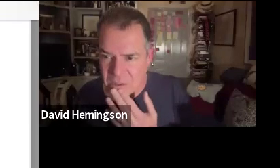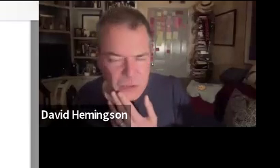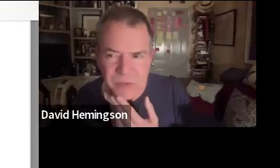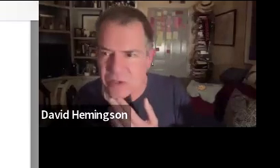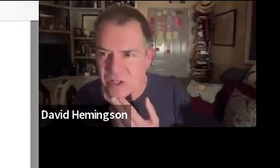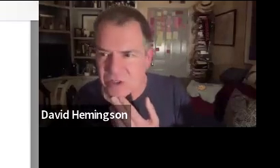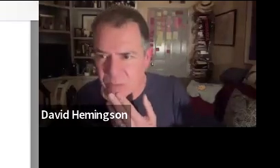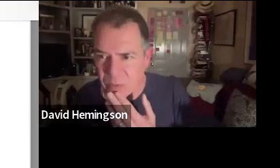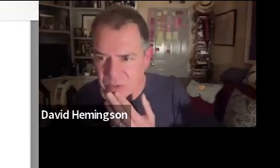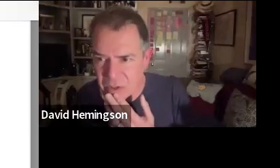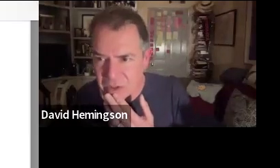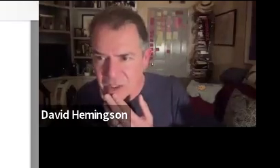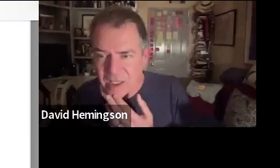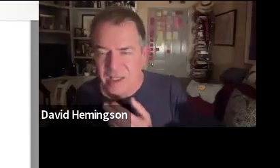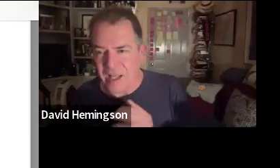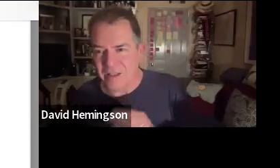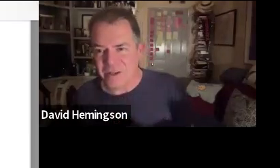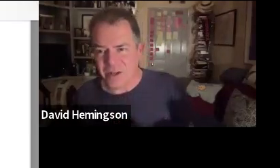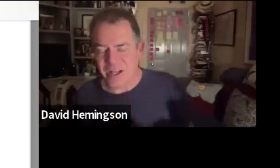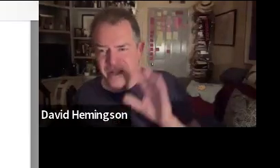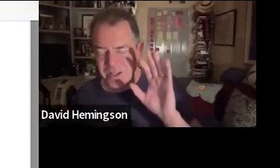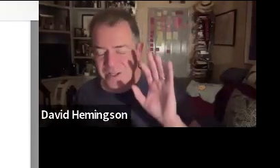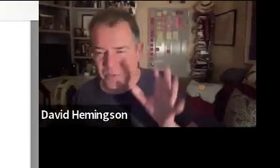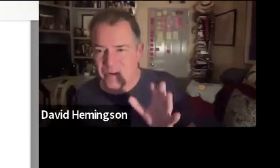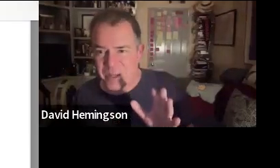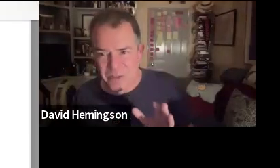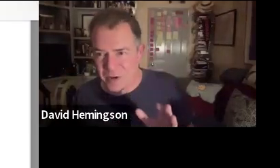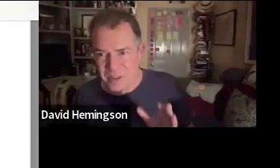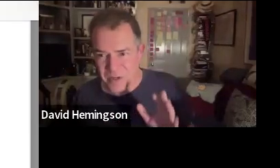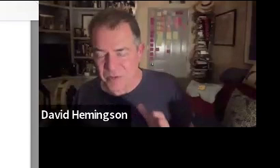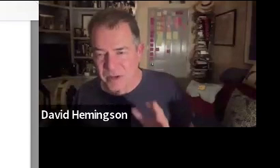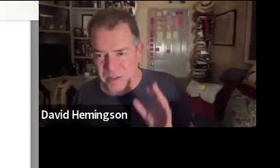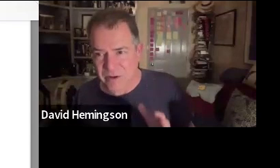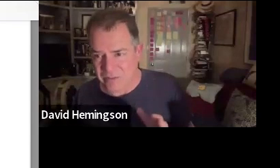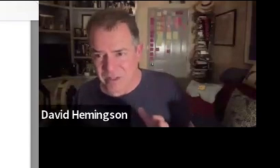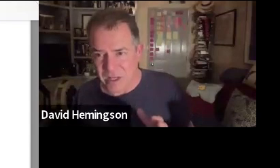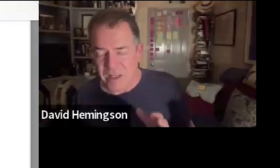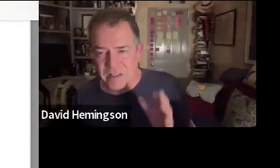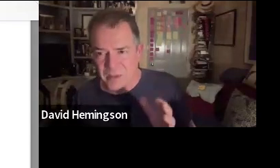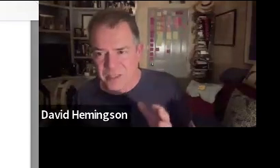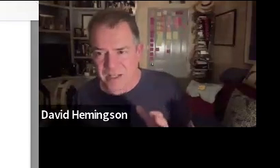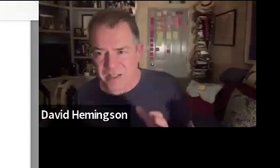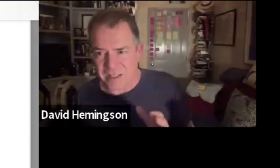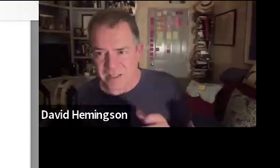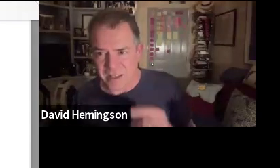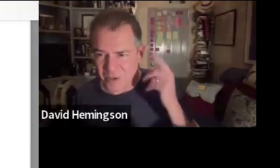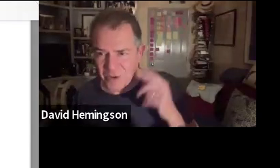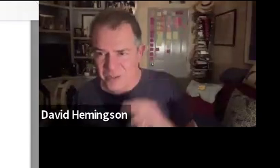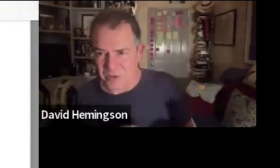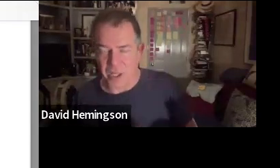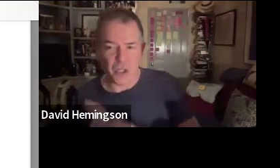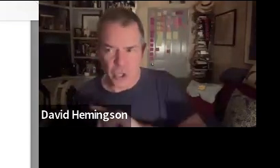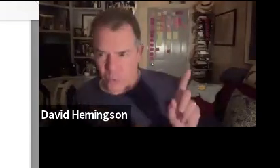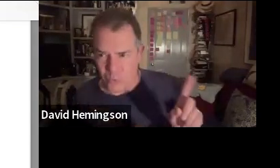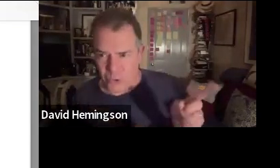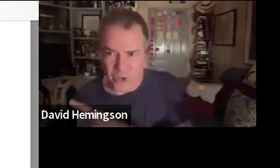and said, don't you think you guys should get one with a hug? And Alexander and I, because we're very kindred spirits in many respects and very good friends, simultaneously, having overheard